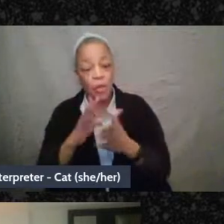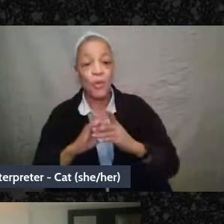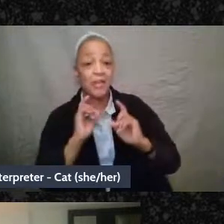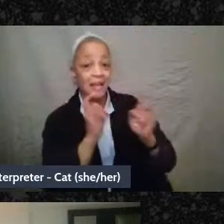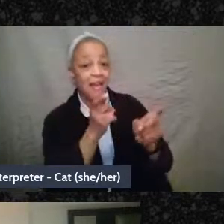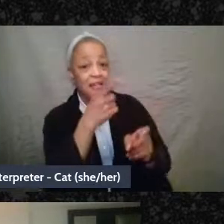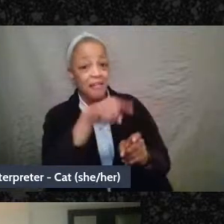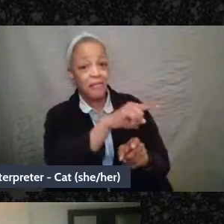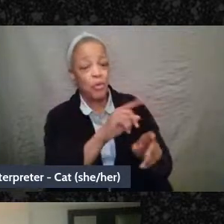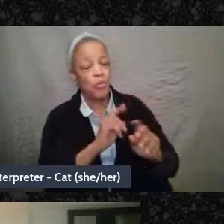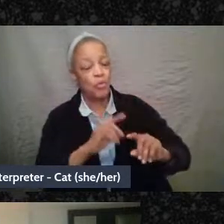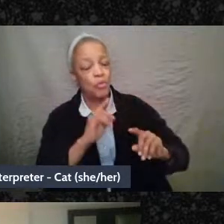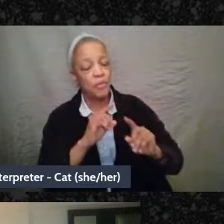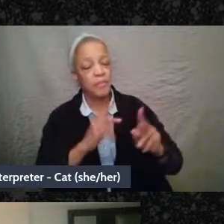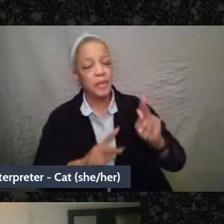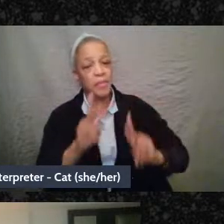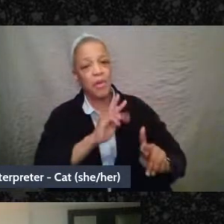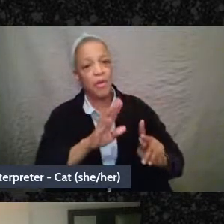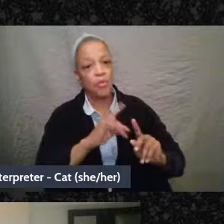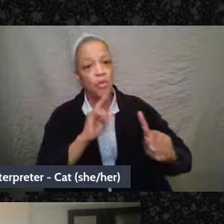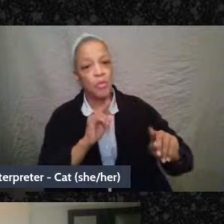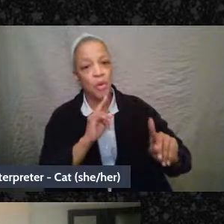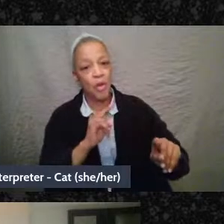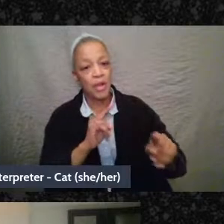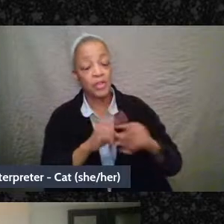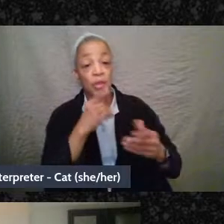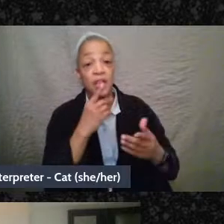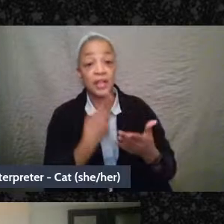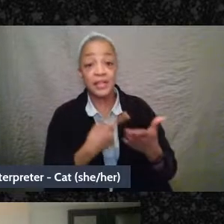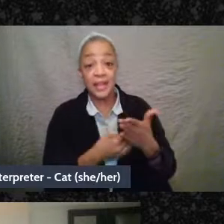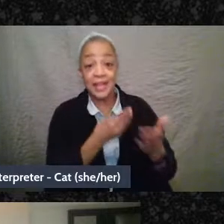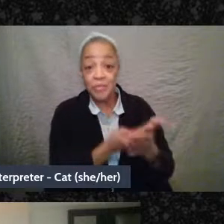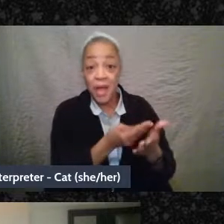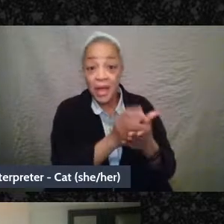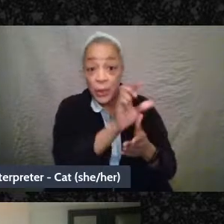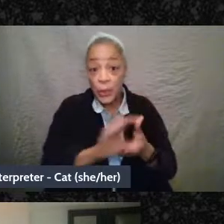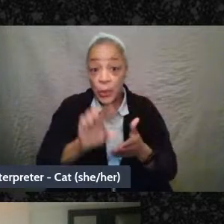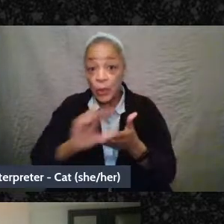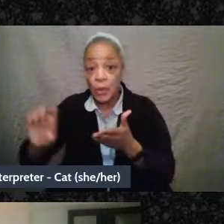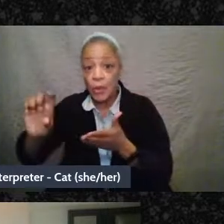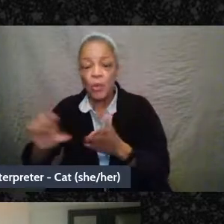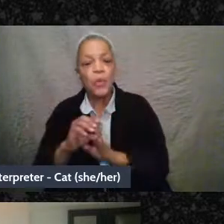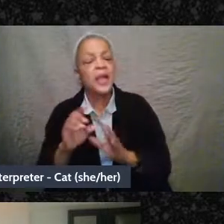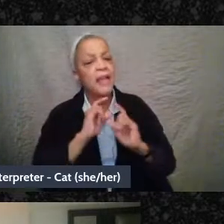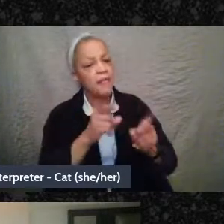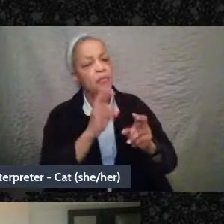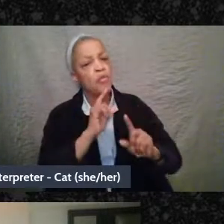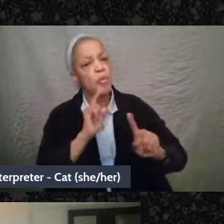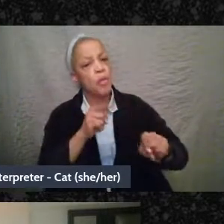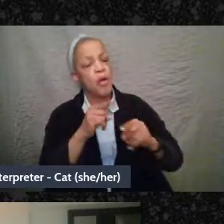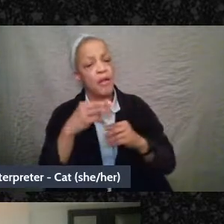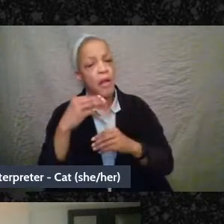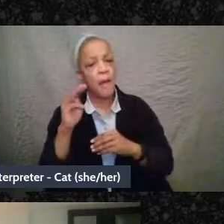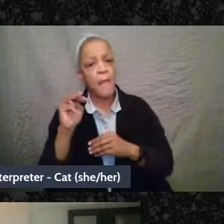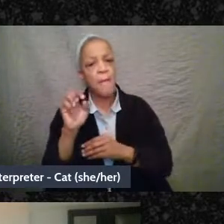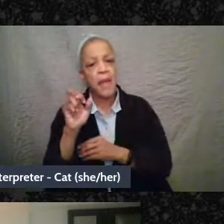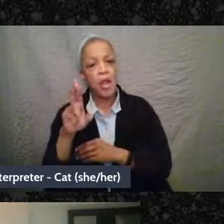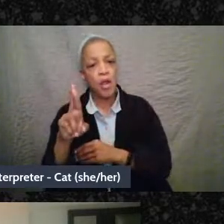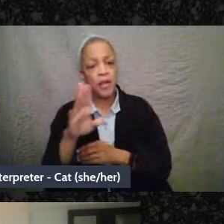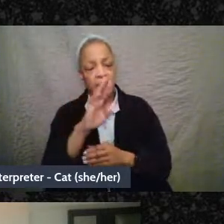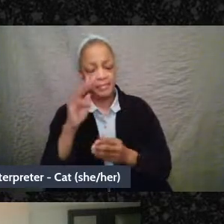knew what, when they talked about moving money, they knew what they were basing it off of. So we gave a report on the mayor's budget